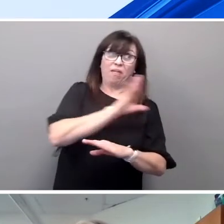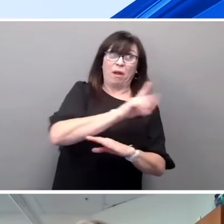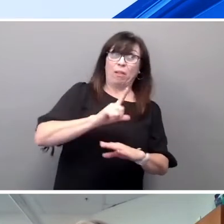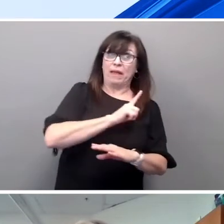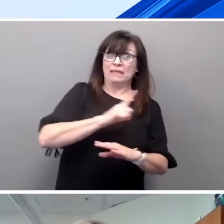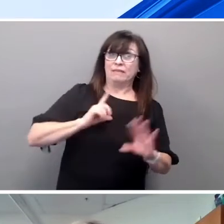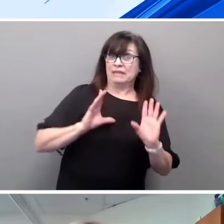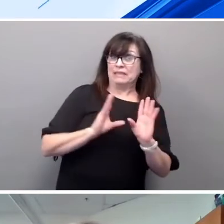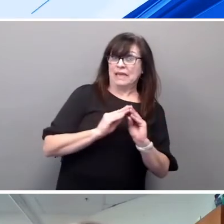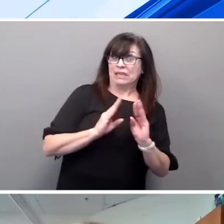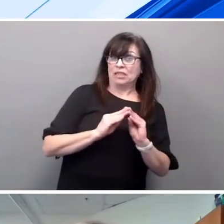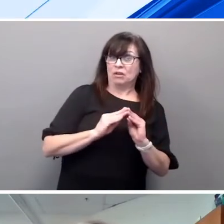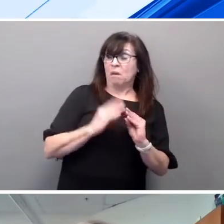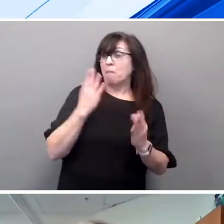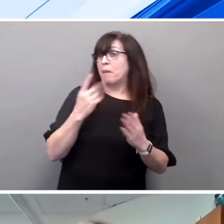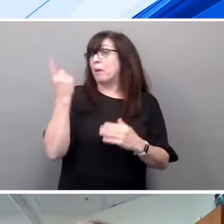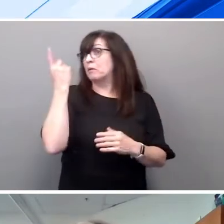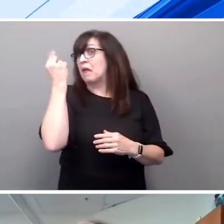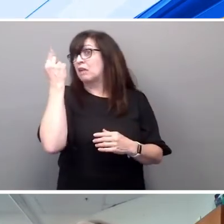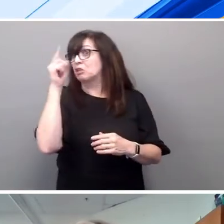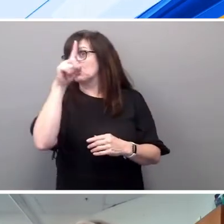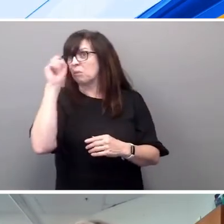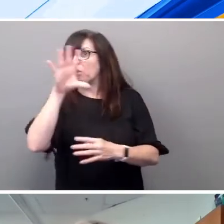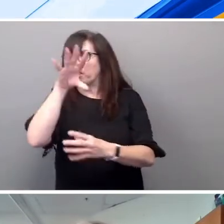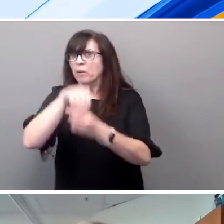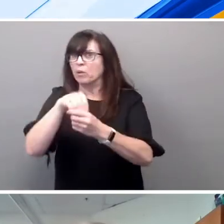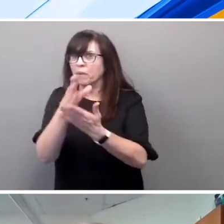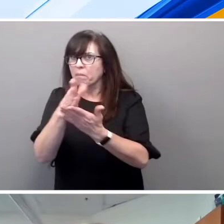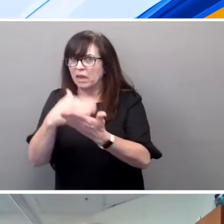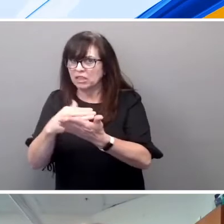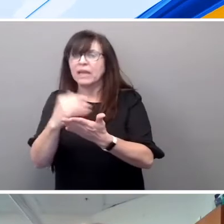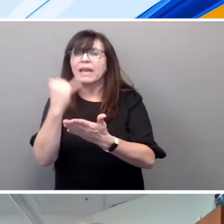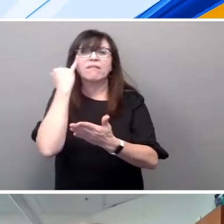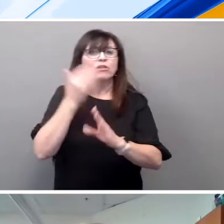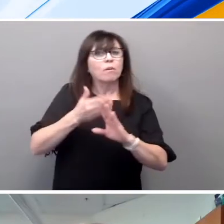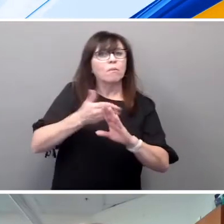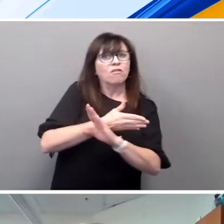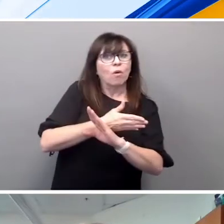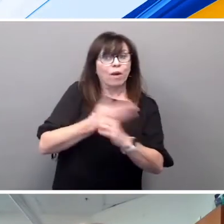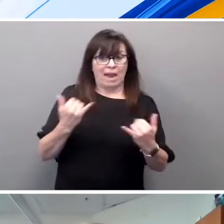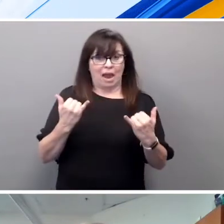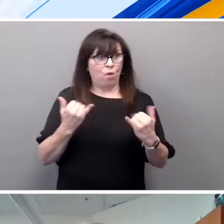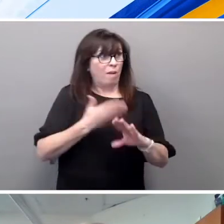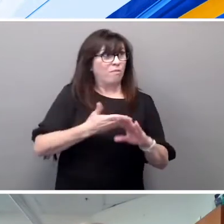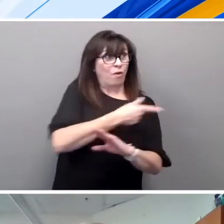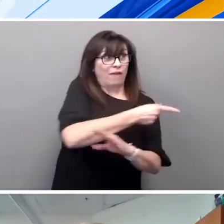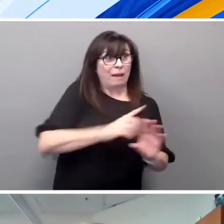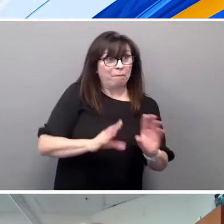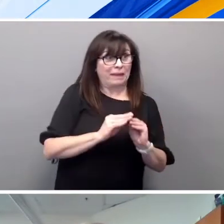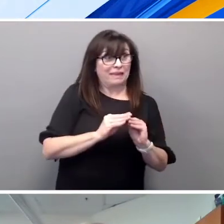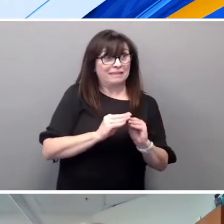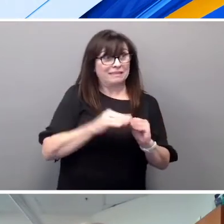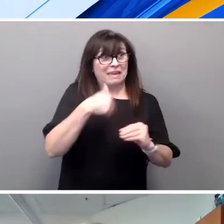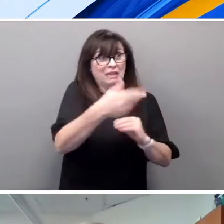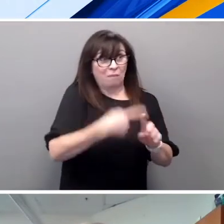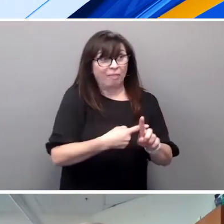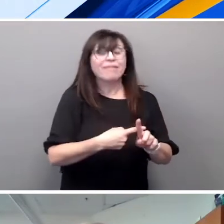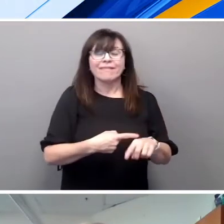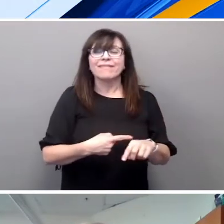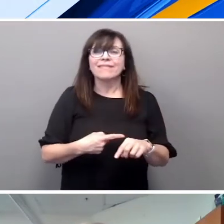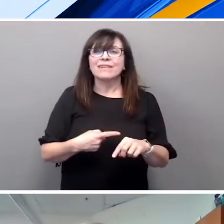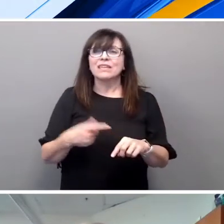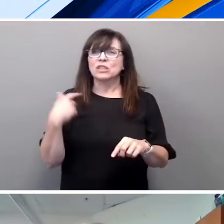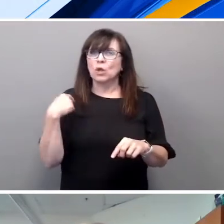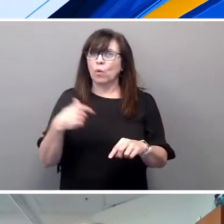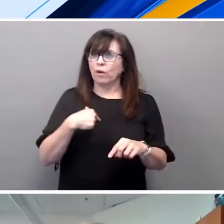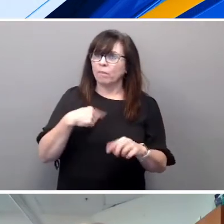if it was last summer, we put it in our budget. If it was right before the session, like we are now, we would put it in our presentation, say we'll be asking